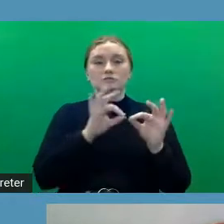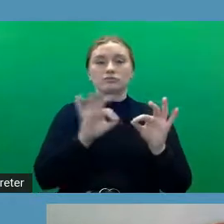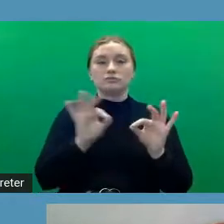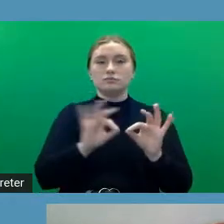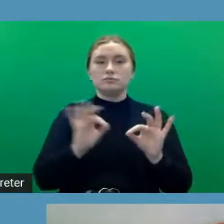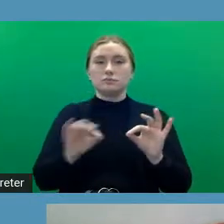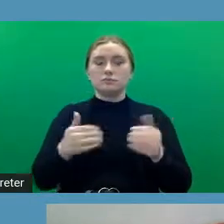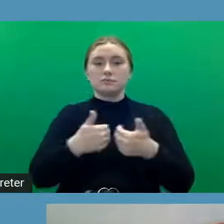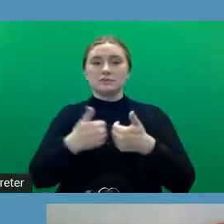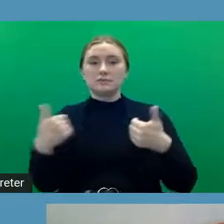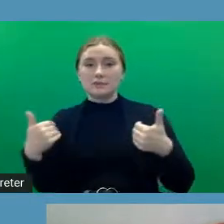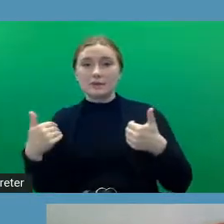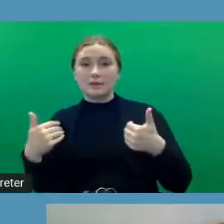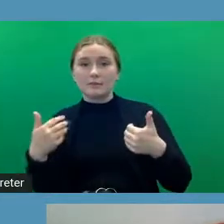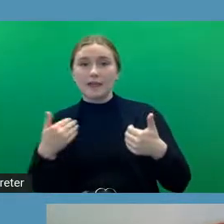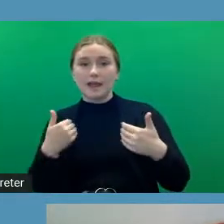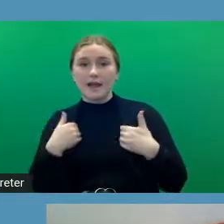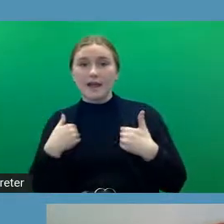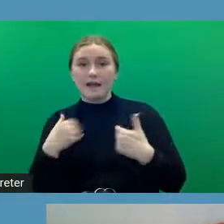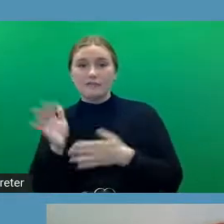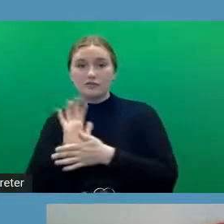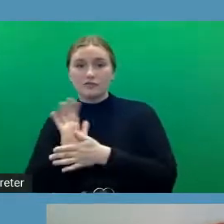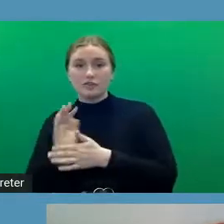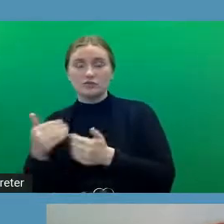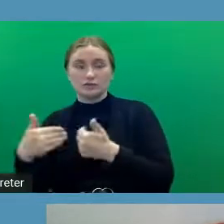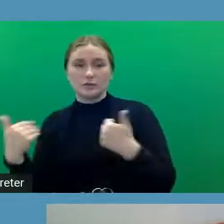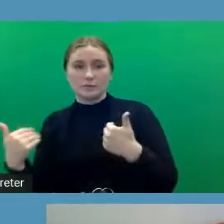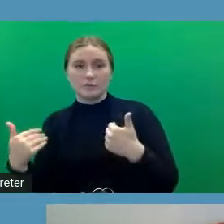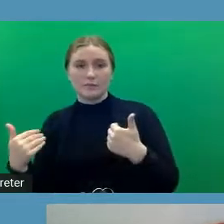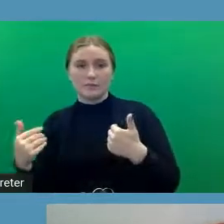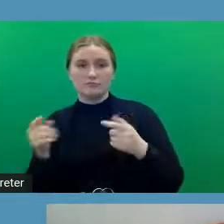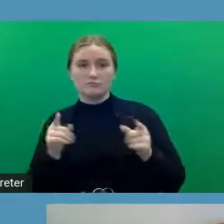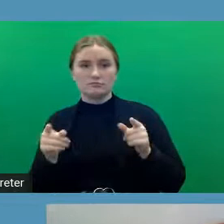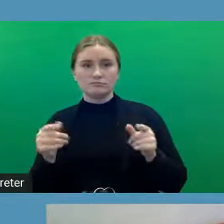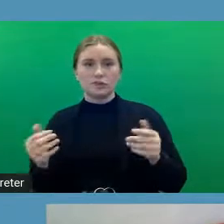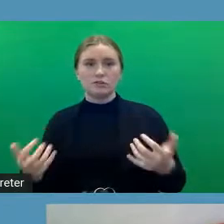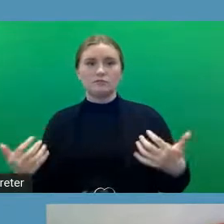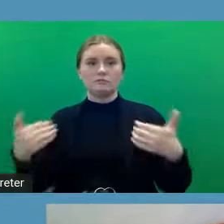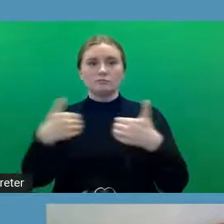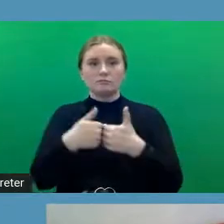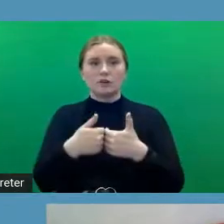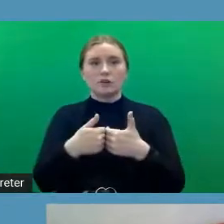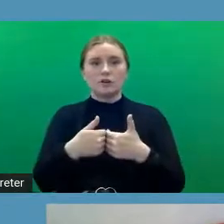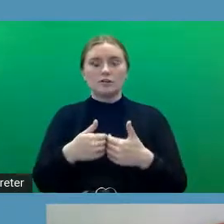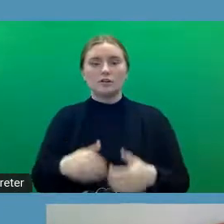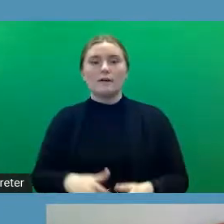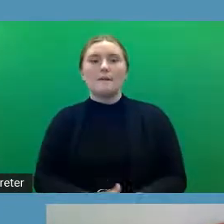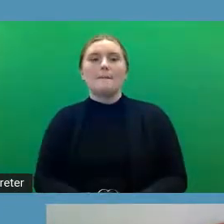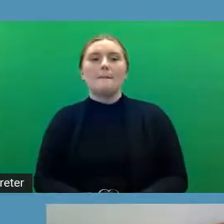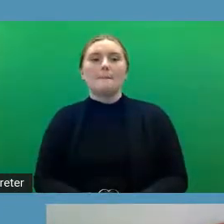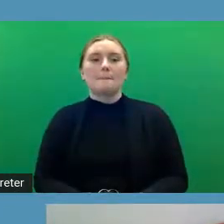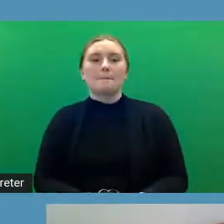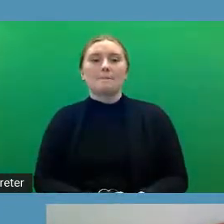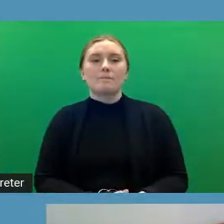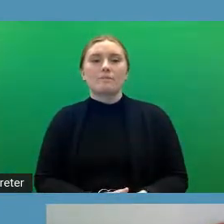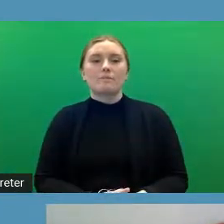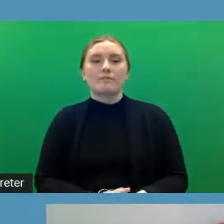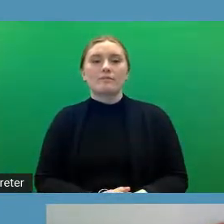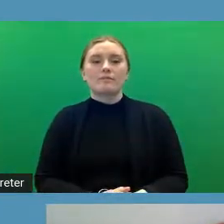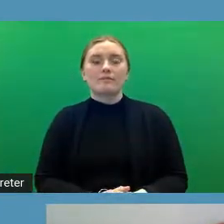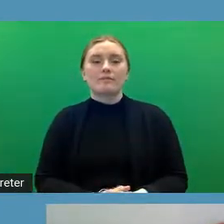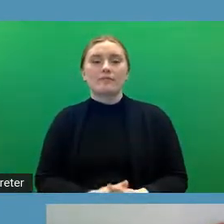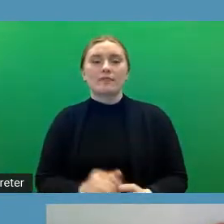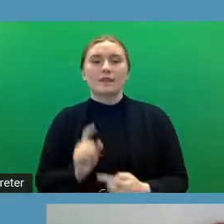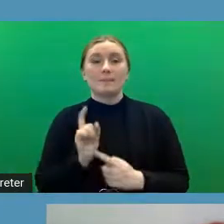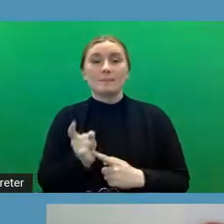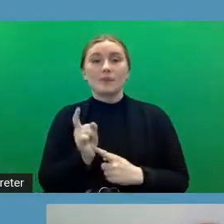and integrated into the edit in post-production. So in moments of pause between narration,